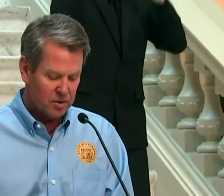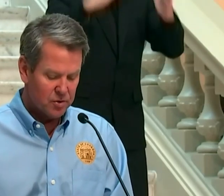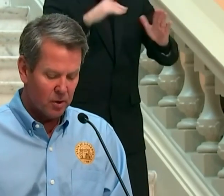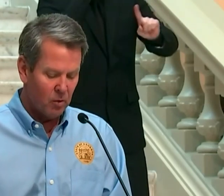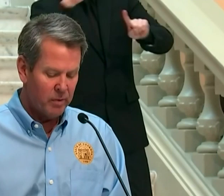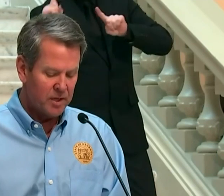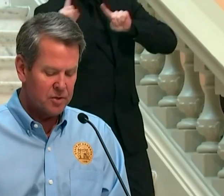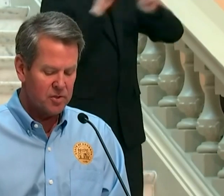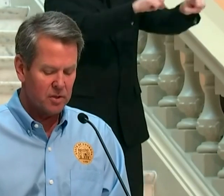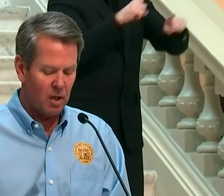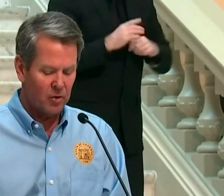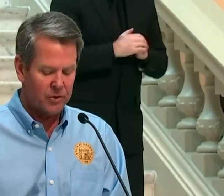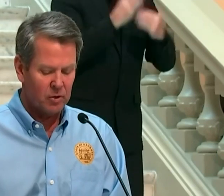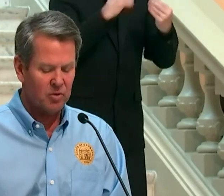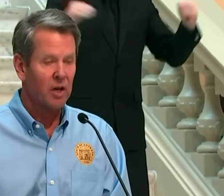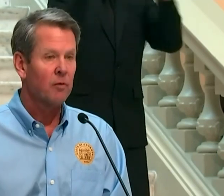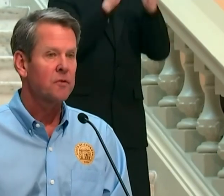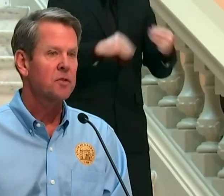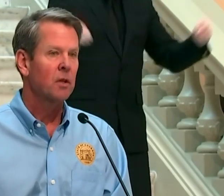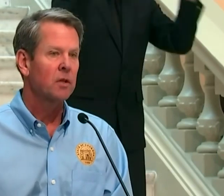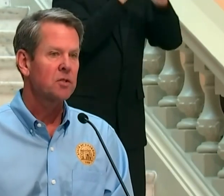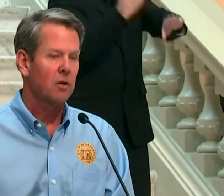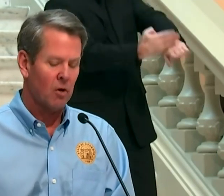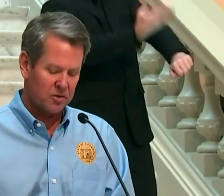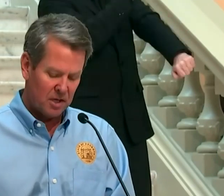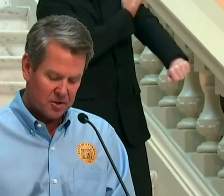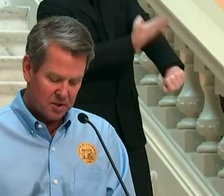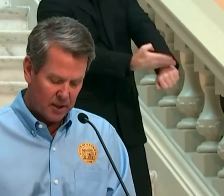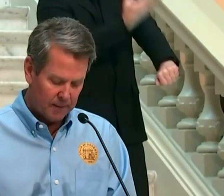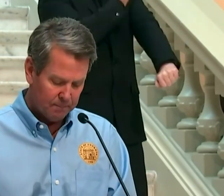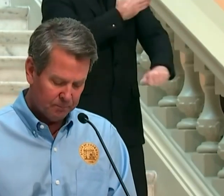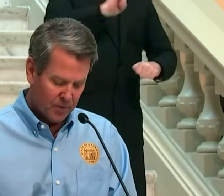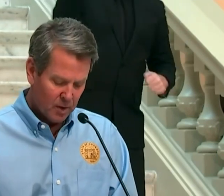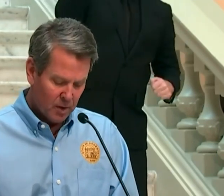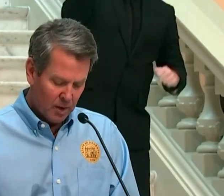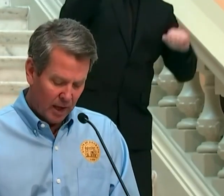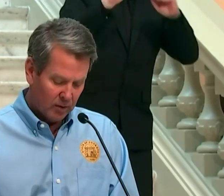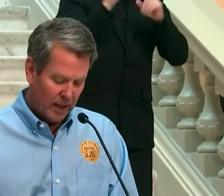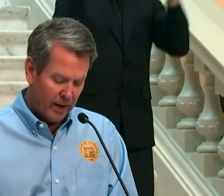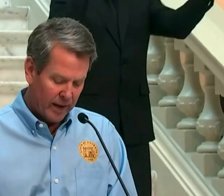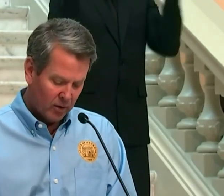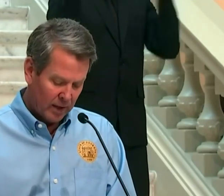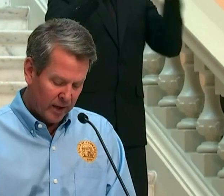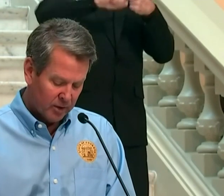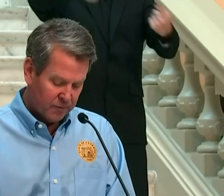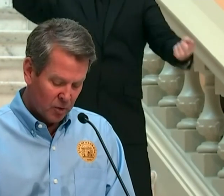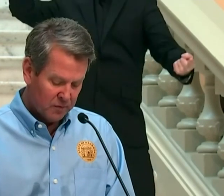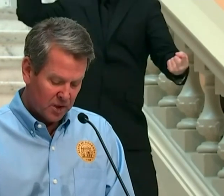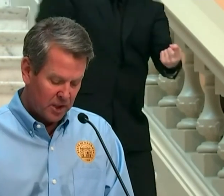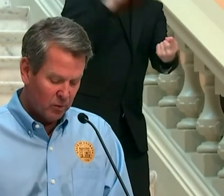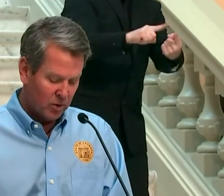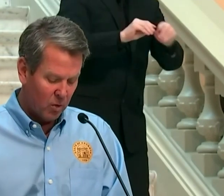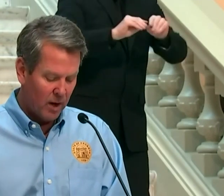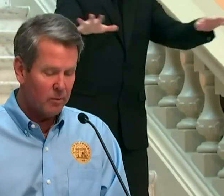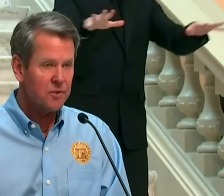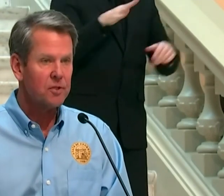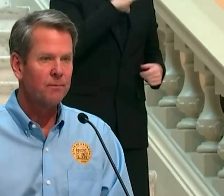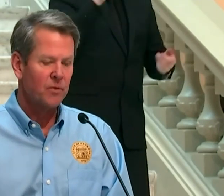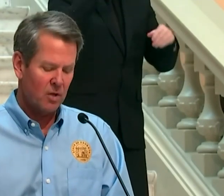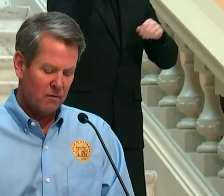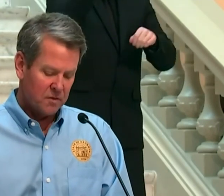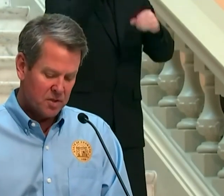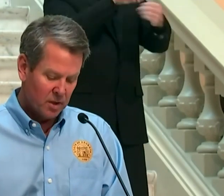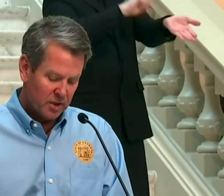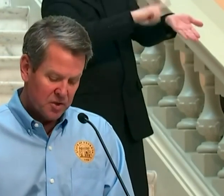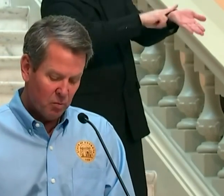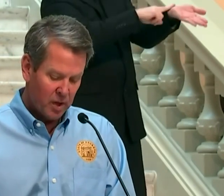governor also ordering new rules and restrictions for nursing homes and long-term care facilities. During his address, the governor took time to thank